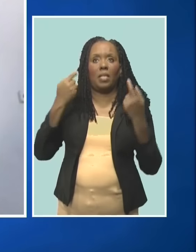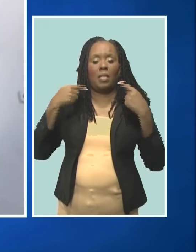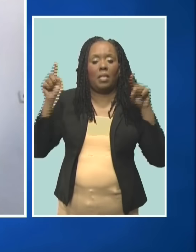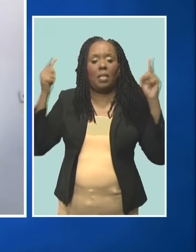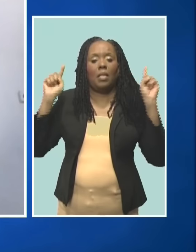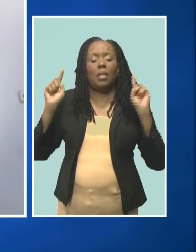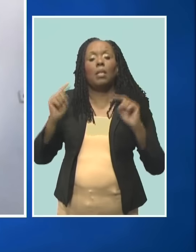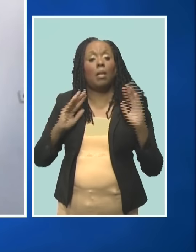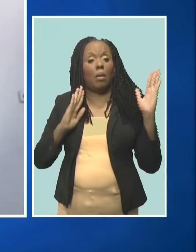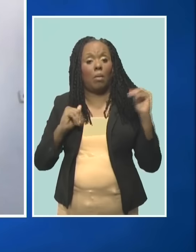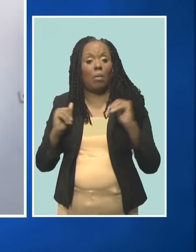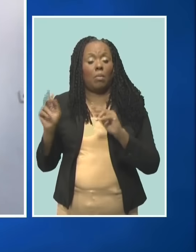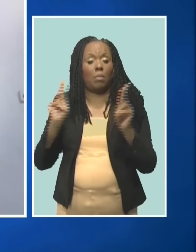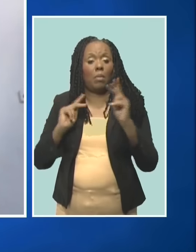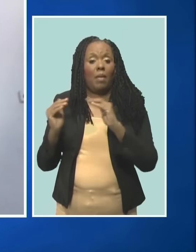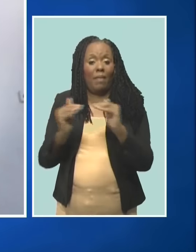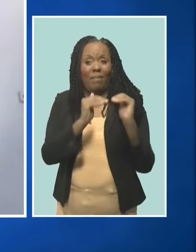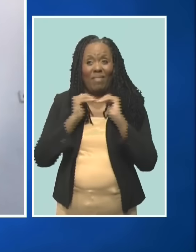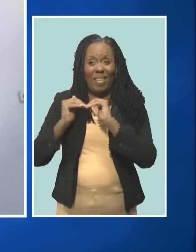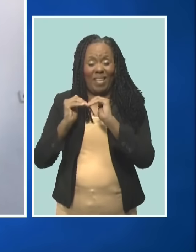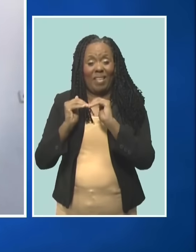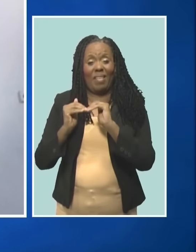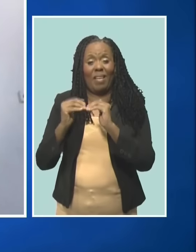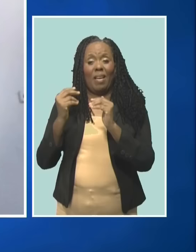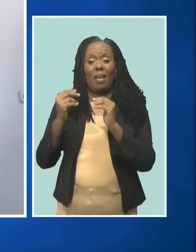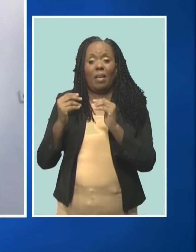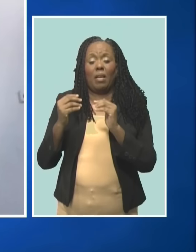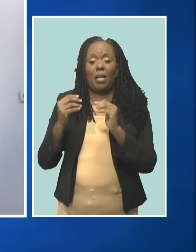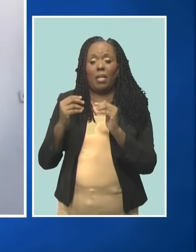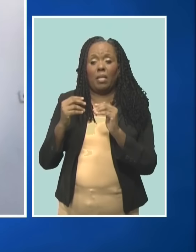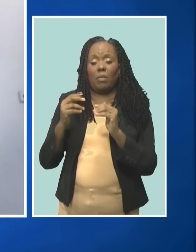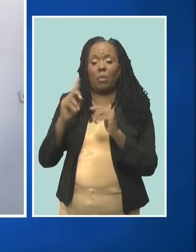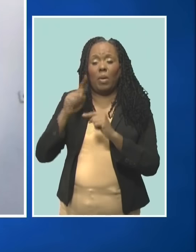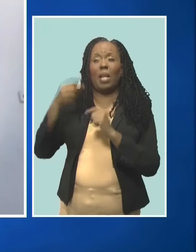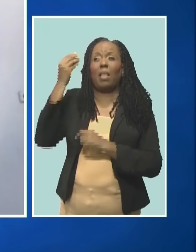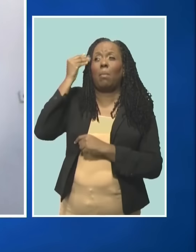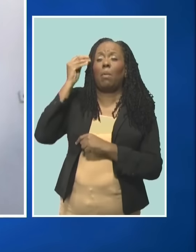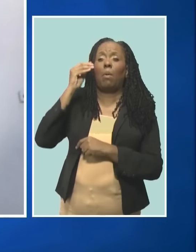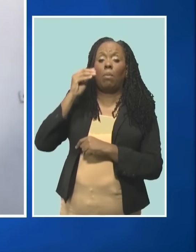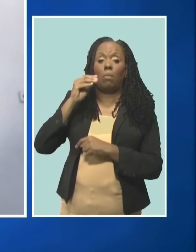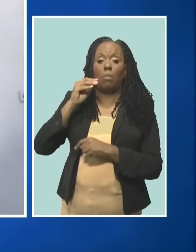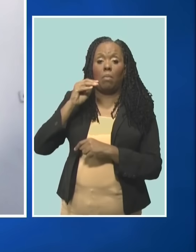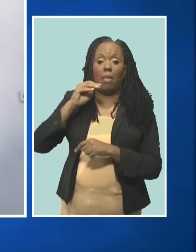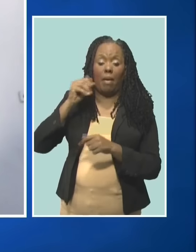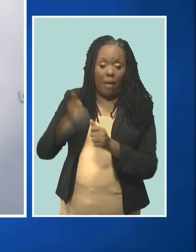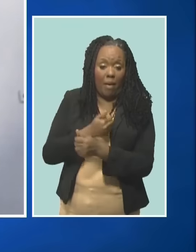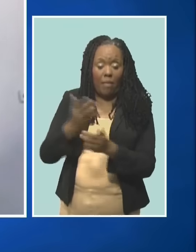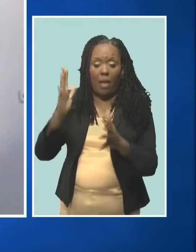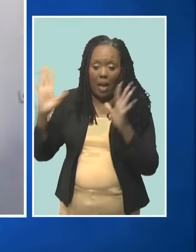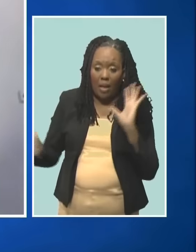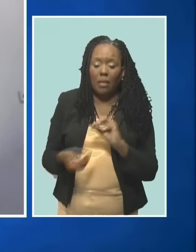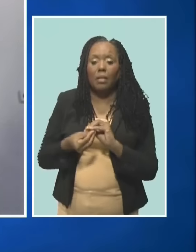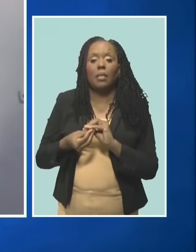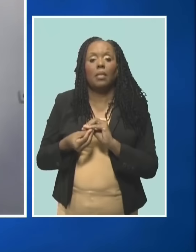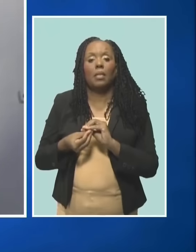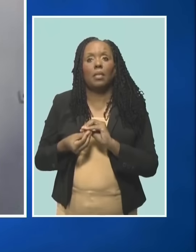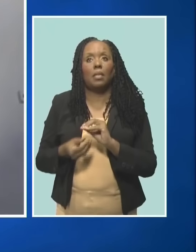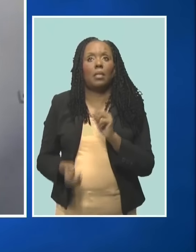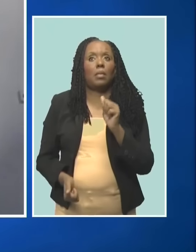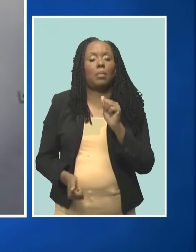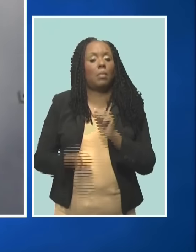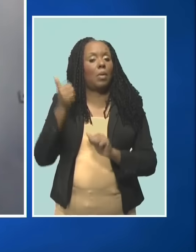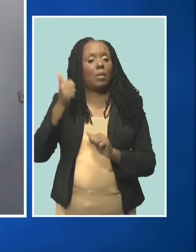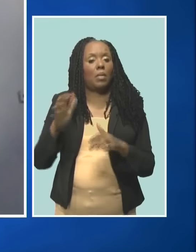will be fair and look at the entire festival and not just 4 events. Again, no excuses. Those events are